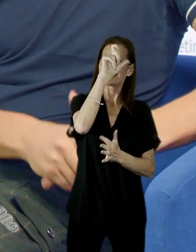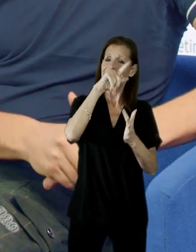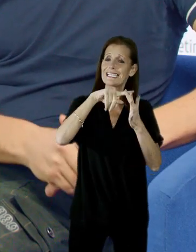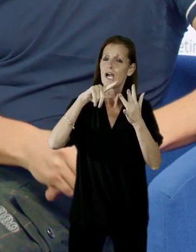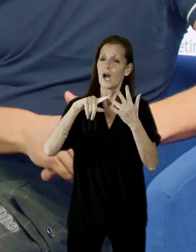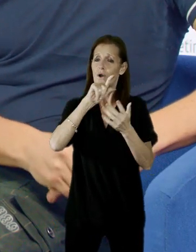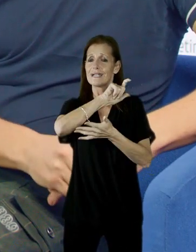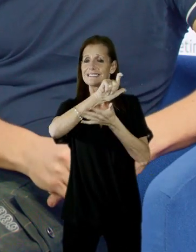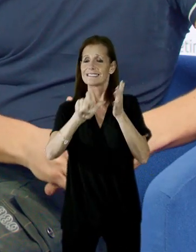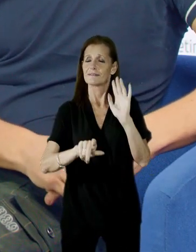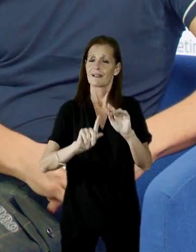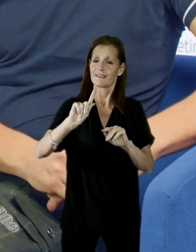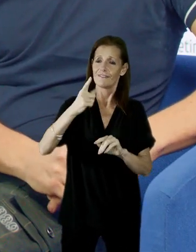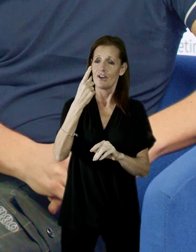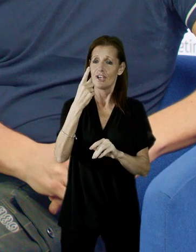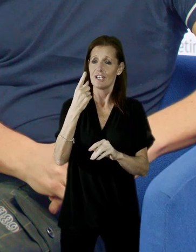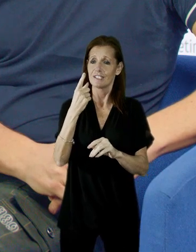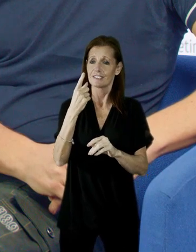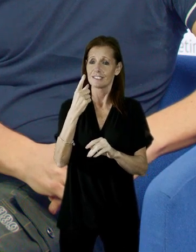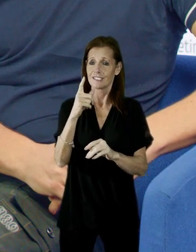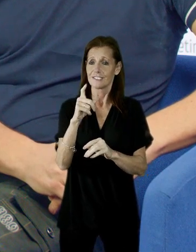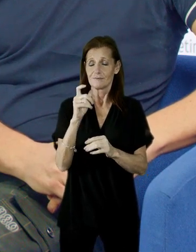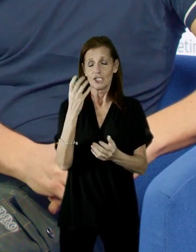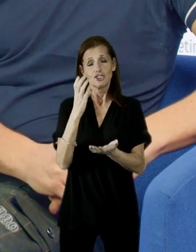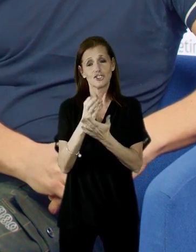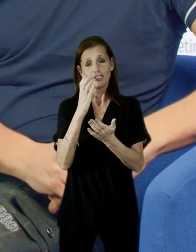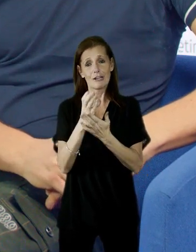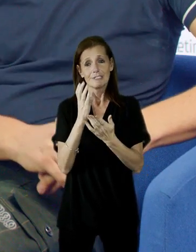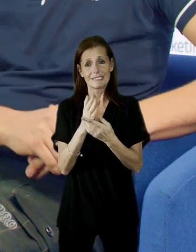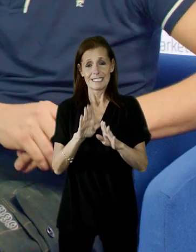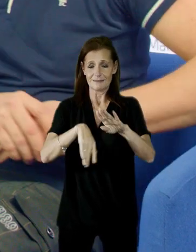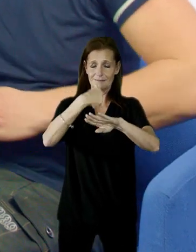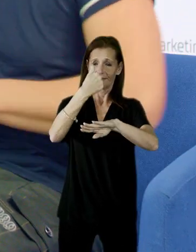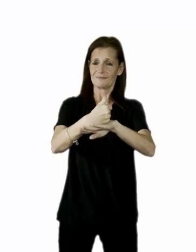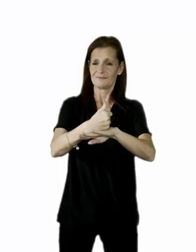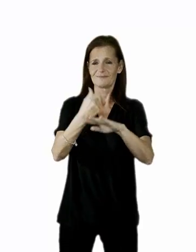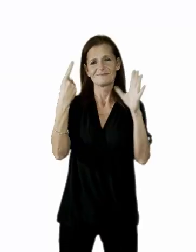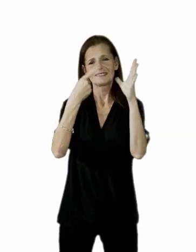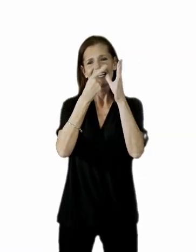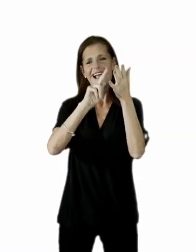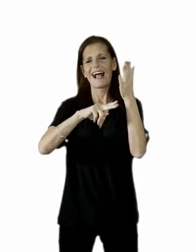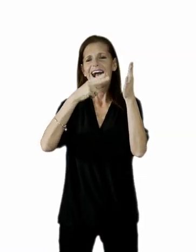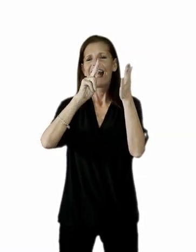charity responsible for delivering Access Fylde Coast, Mr. Alan Reid.